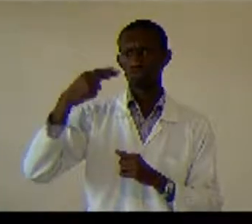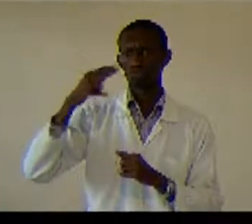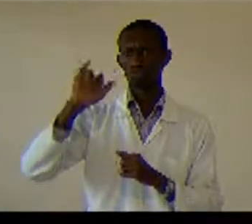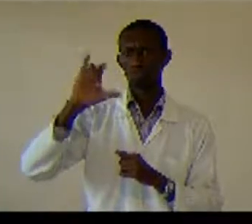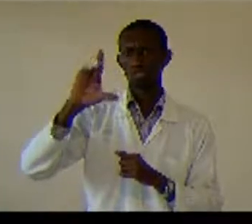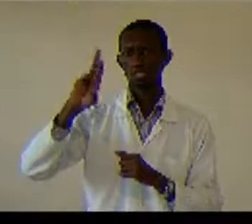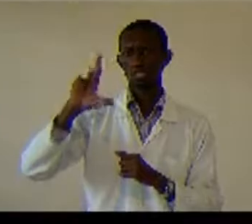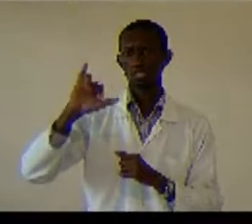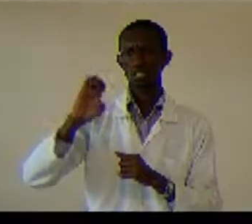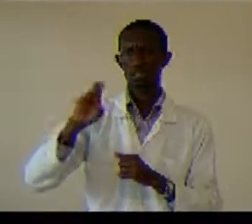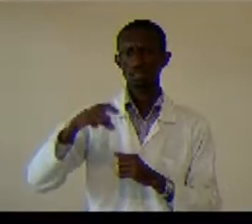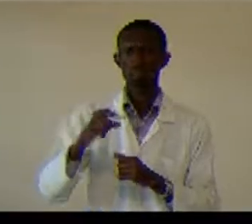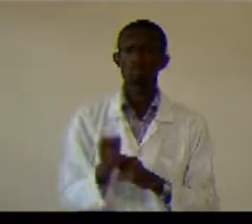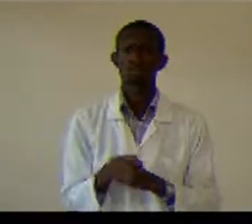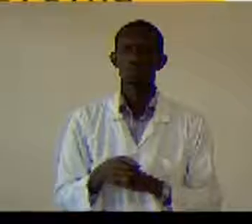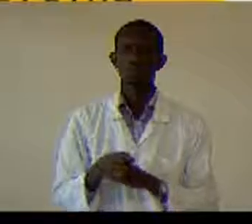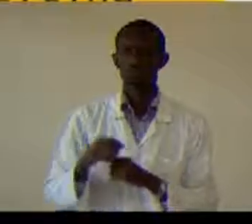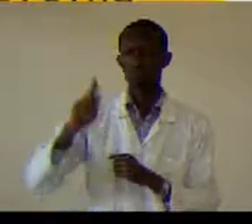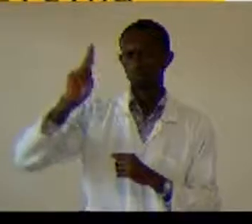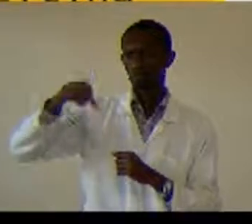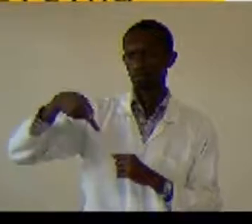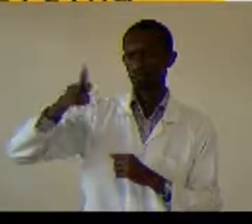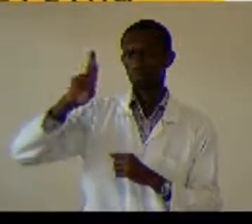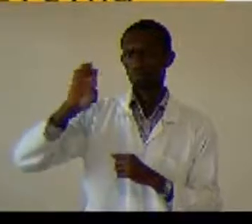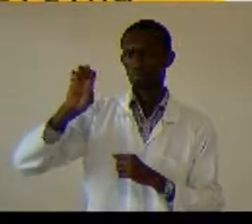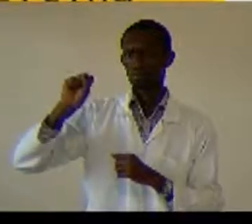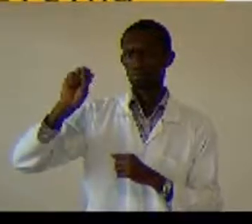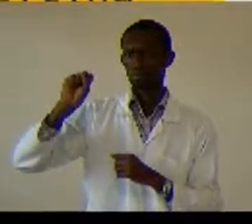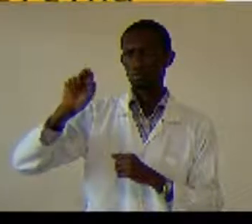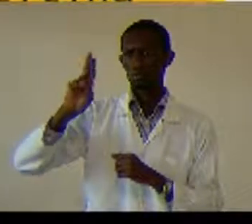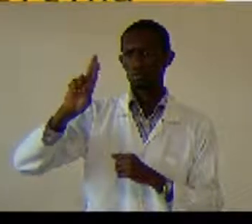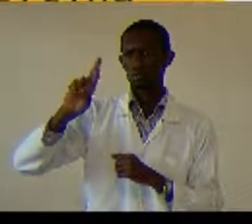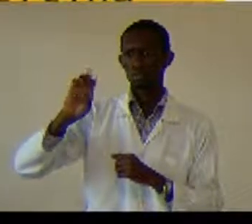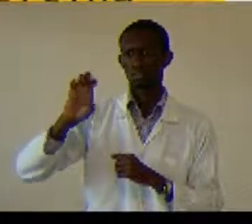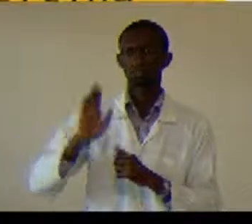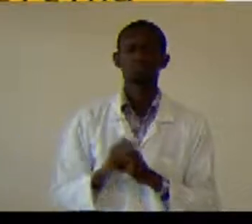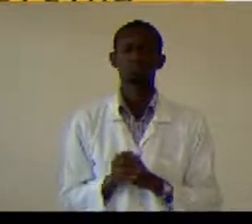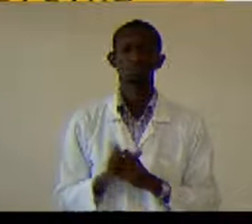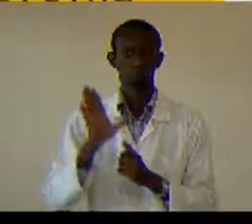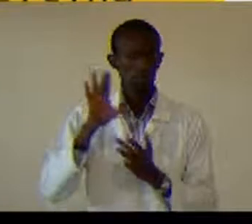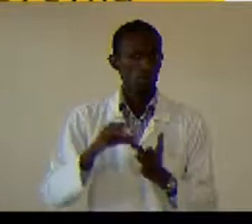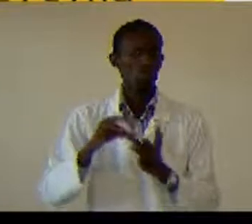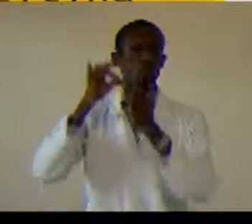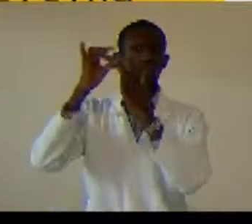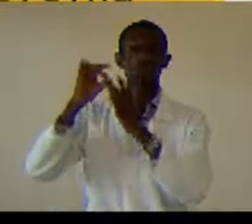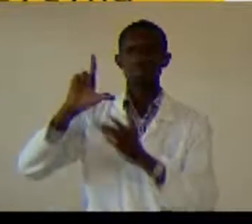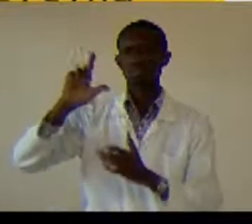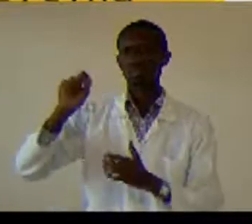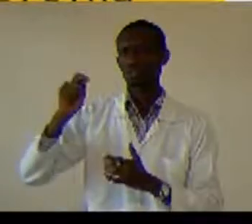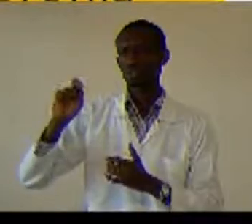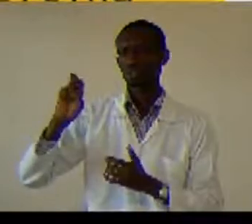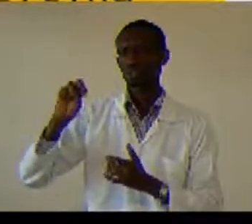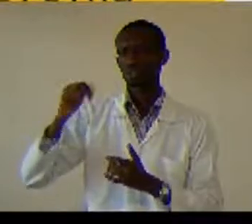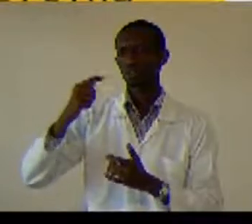So I'm going to repeat this. I hope you are going to speak it with me as well. Specific latent heat is the amount of